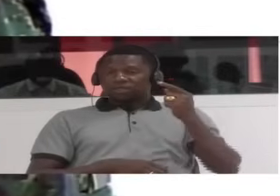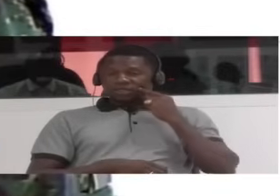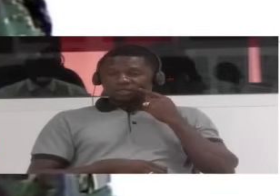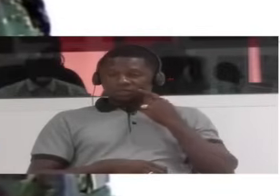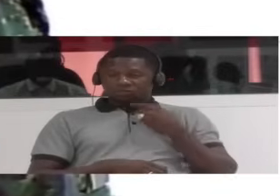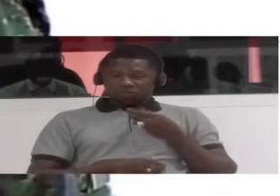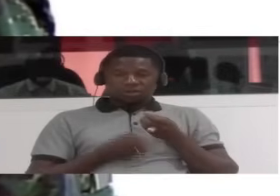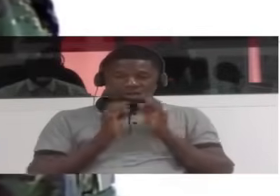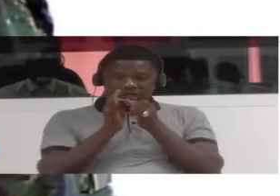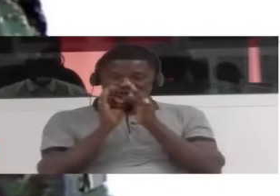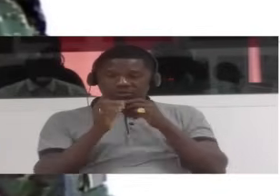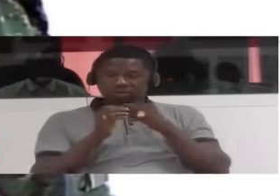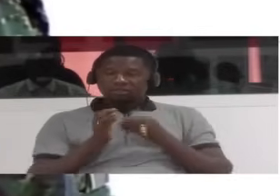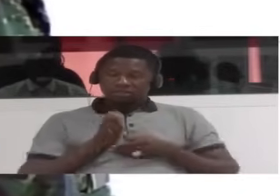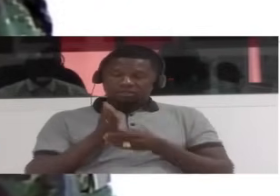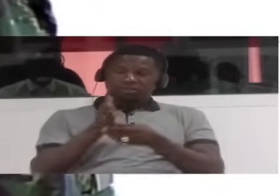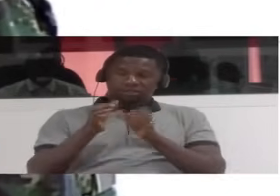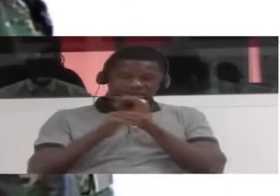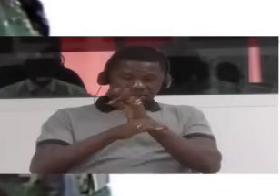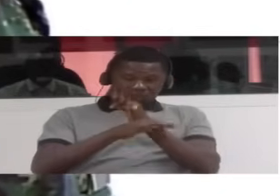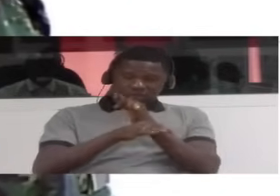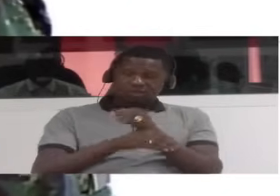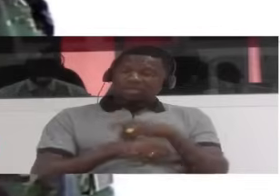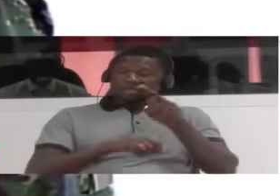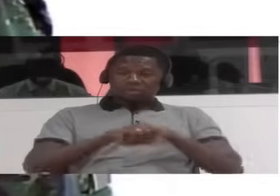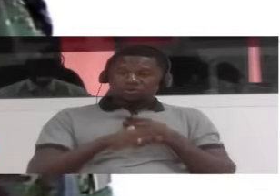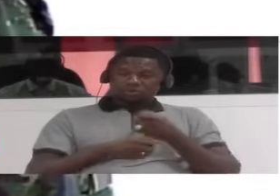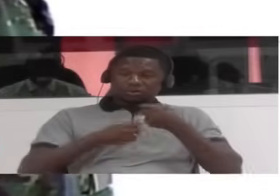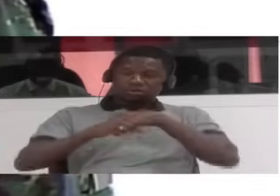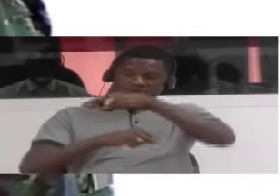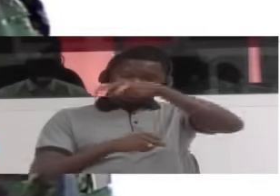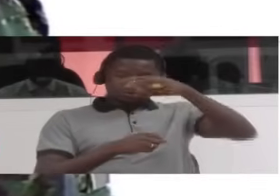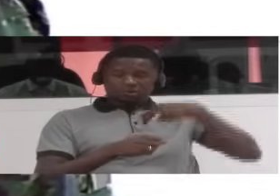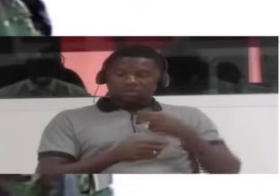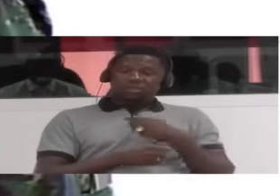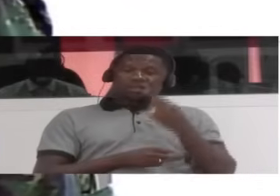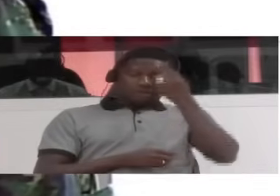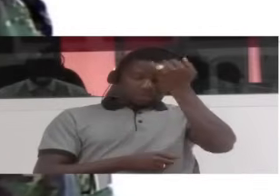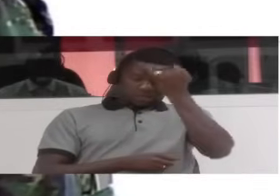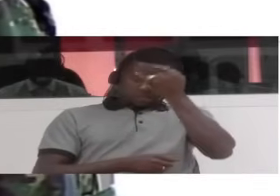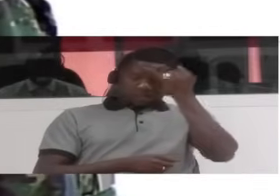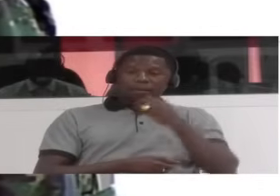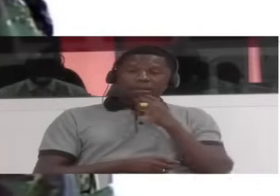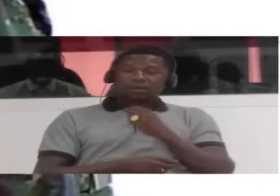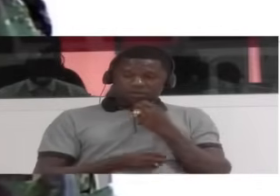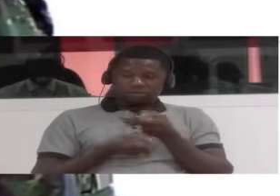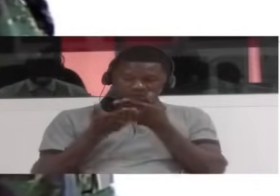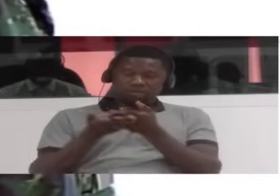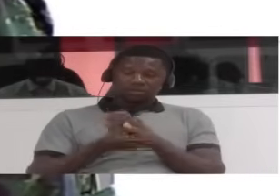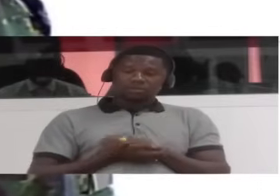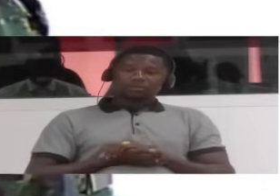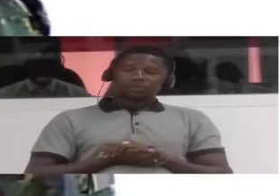time they are going on patrol, he is always with them. That was Francisco Casio. What did he say about this